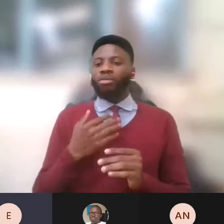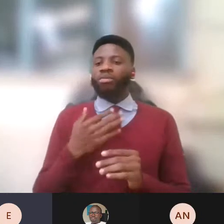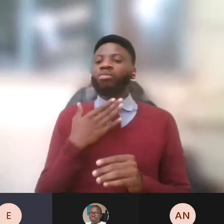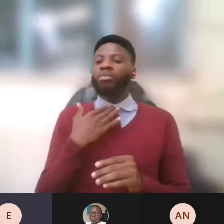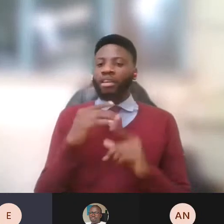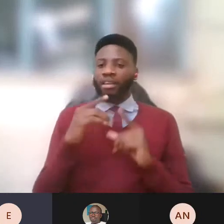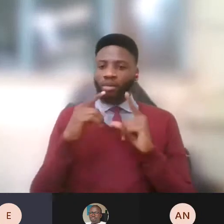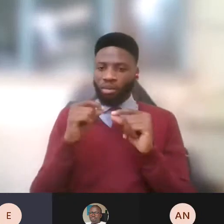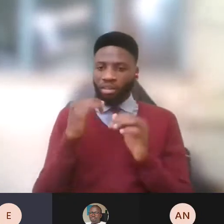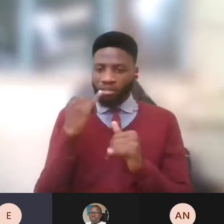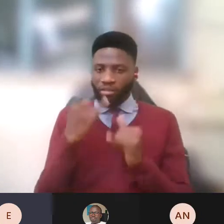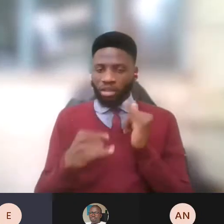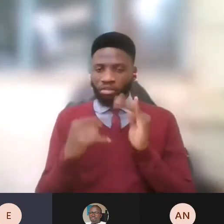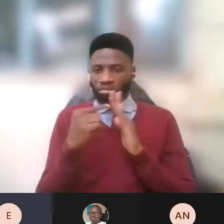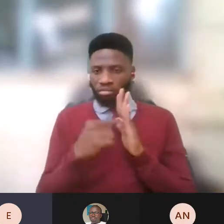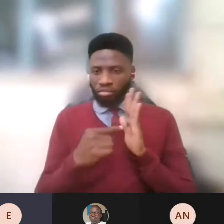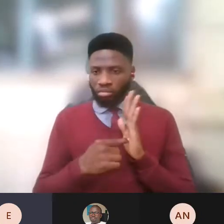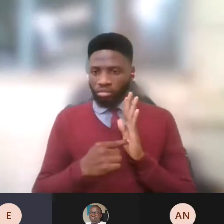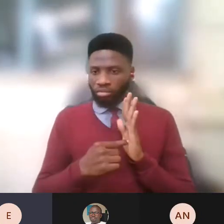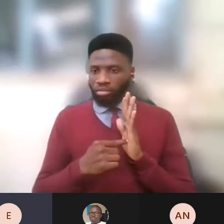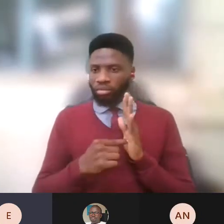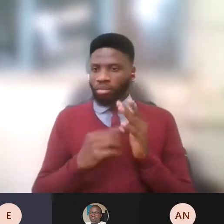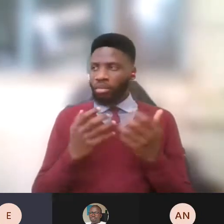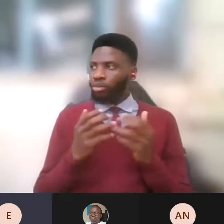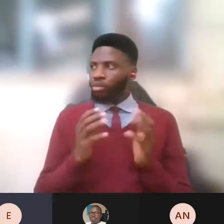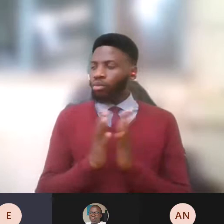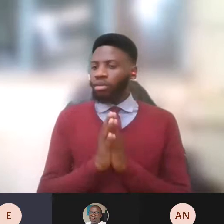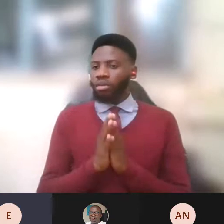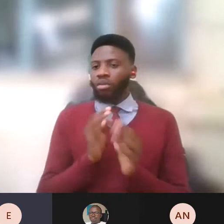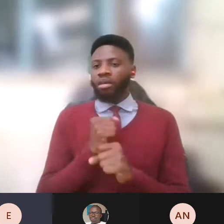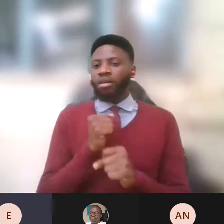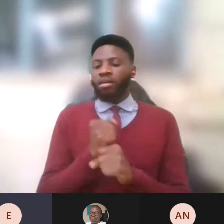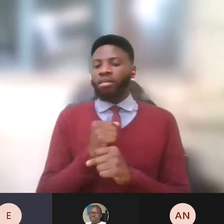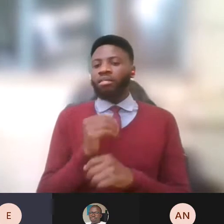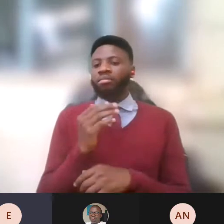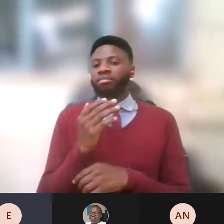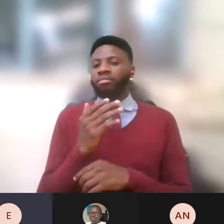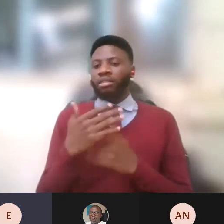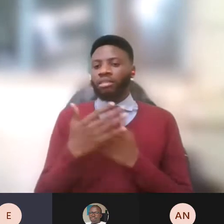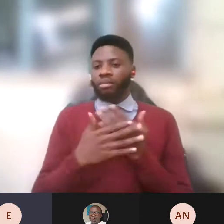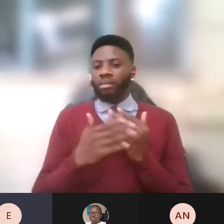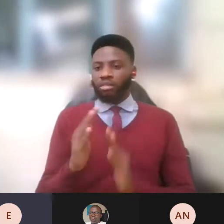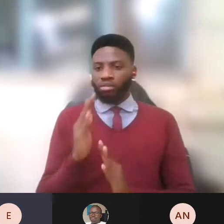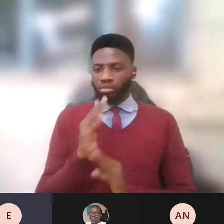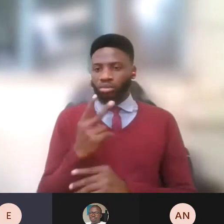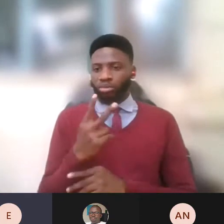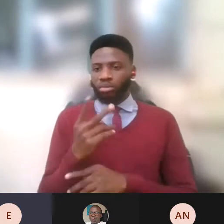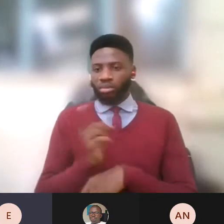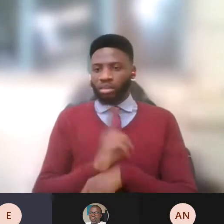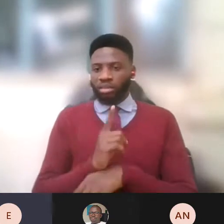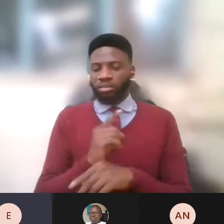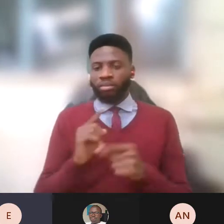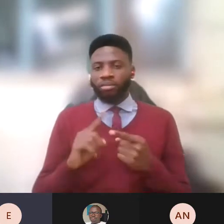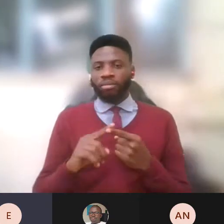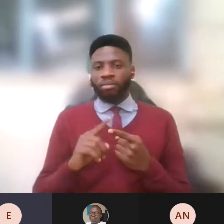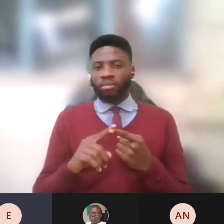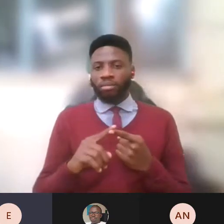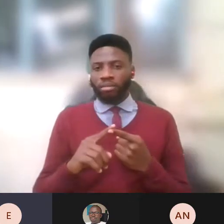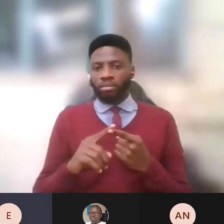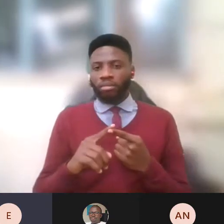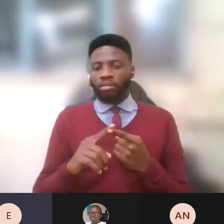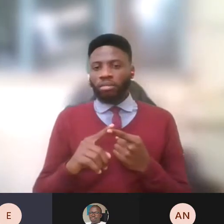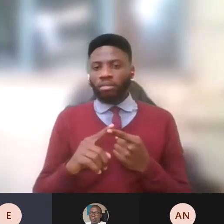culture as something that's constantly has to be worked on. It's constantly in a state of flow. And I